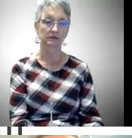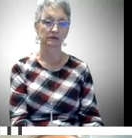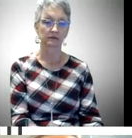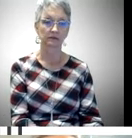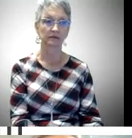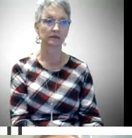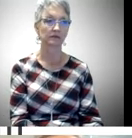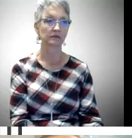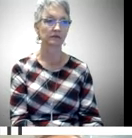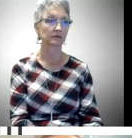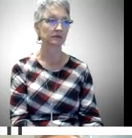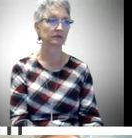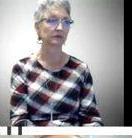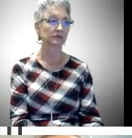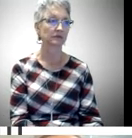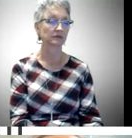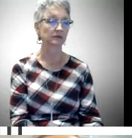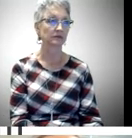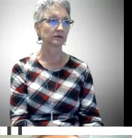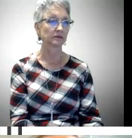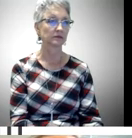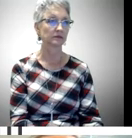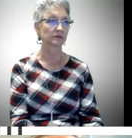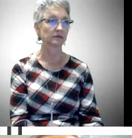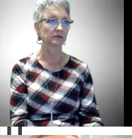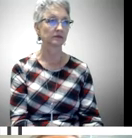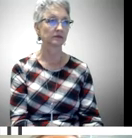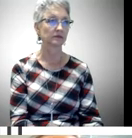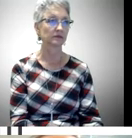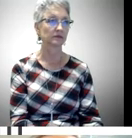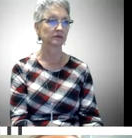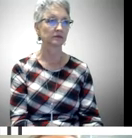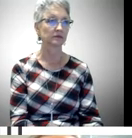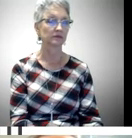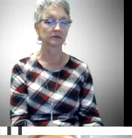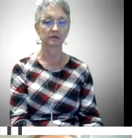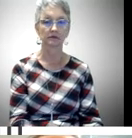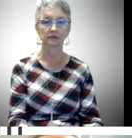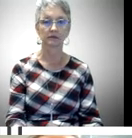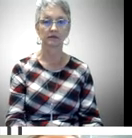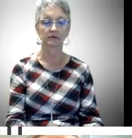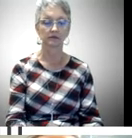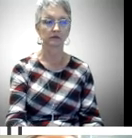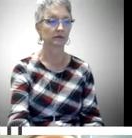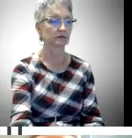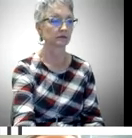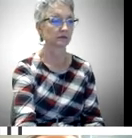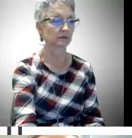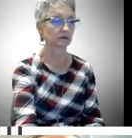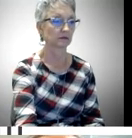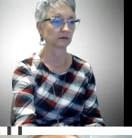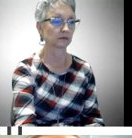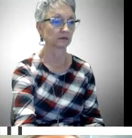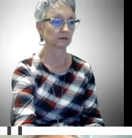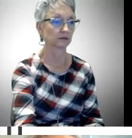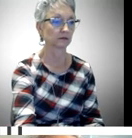decision making. And they say, well, can we do supported decision making? Because we have volunteers and we can match them up with a person with a disability and do